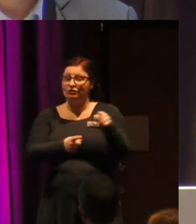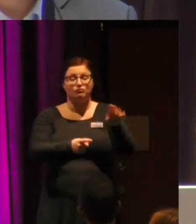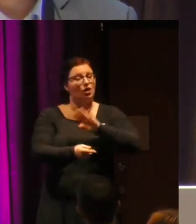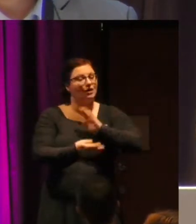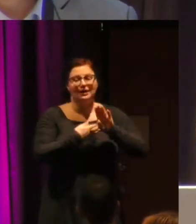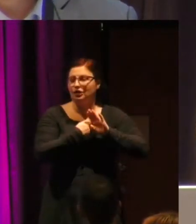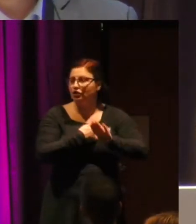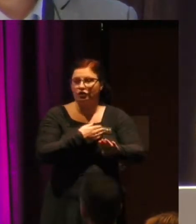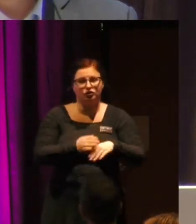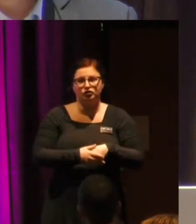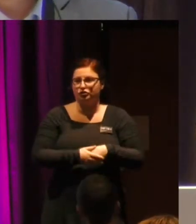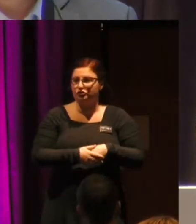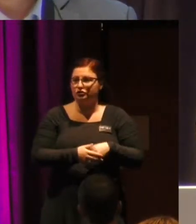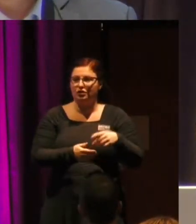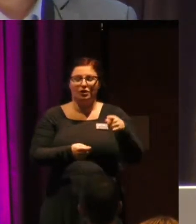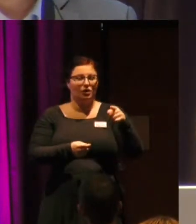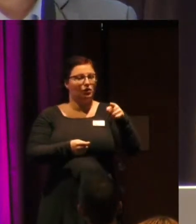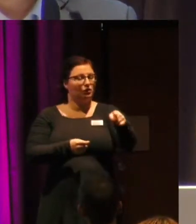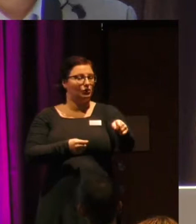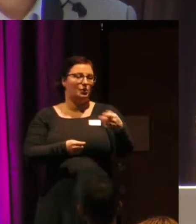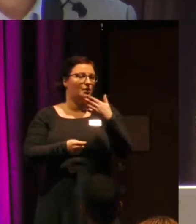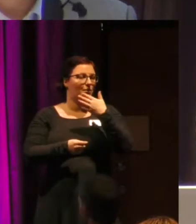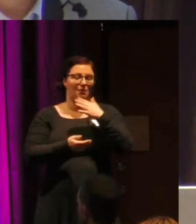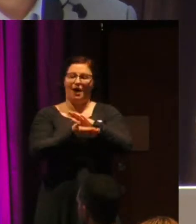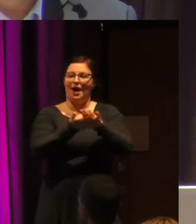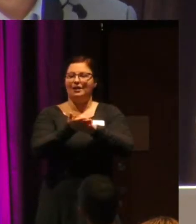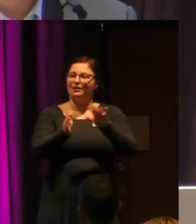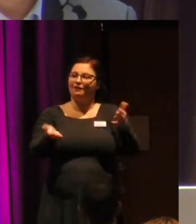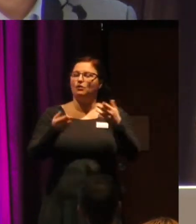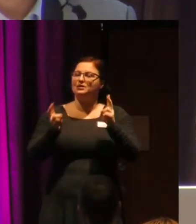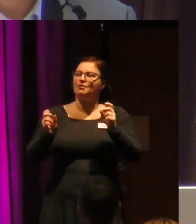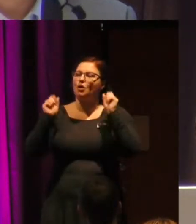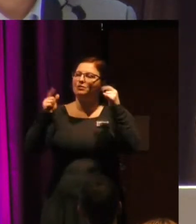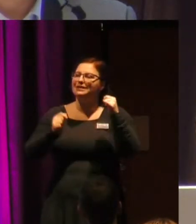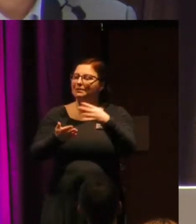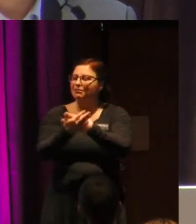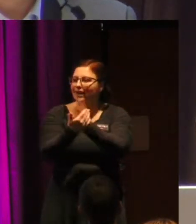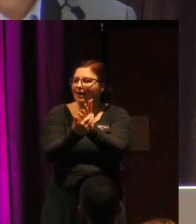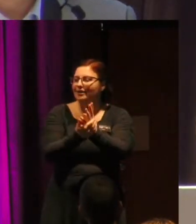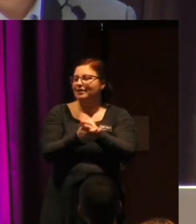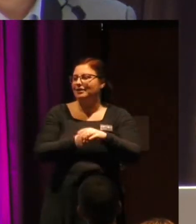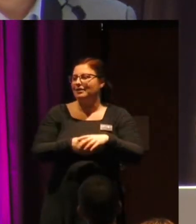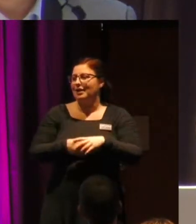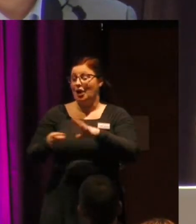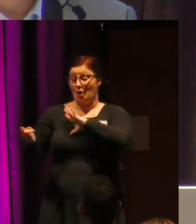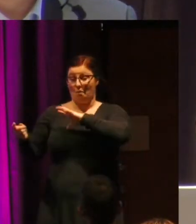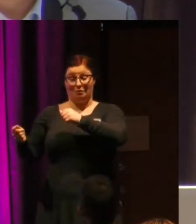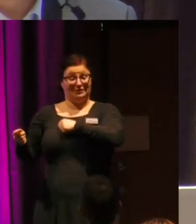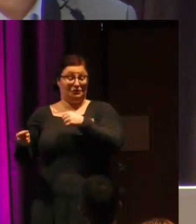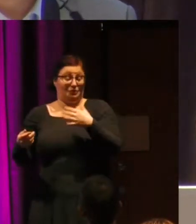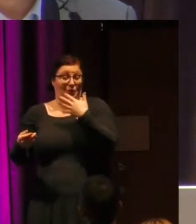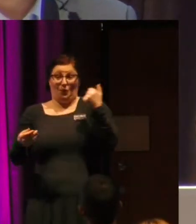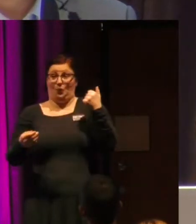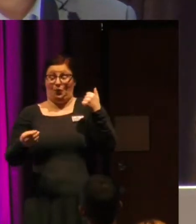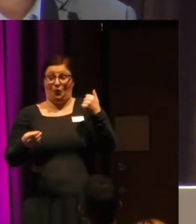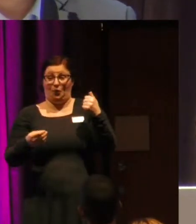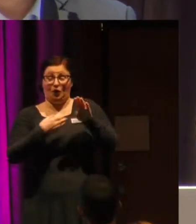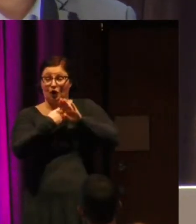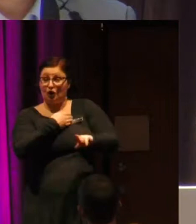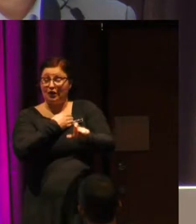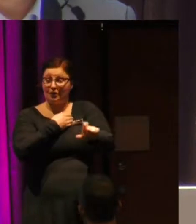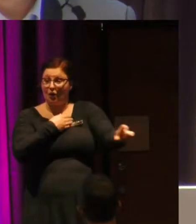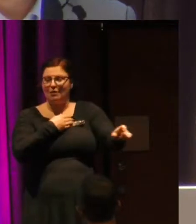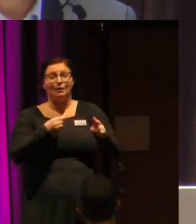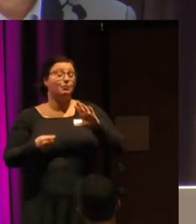They don't get the same media attention, and at the police station they are not protected. Police